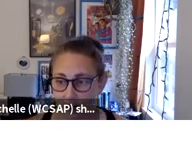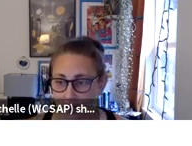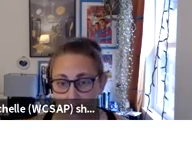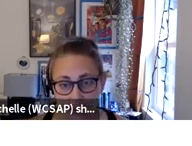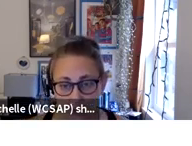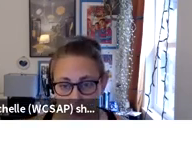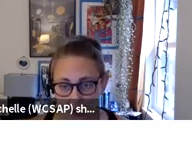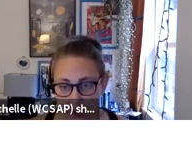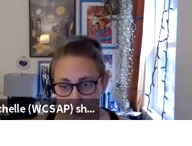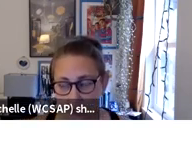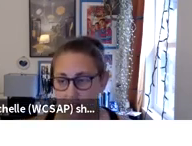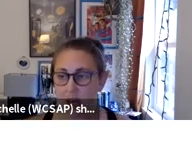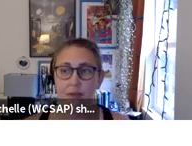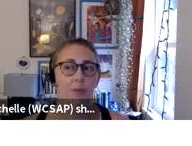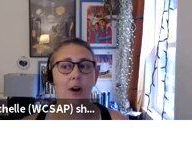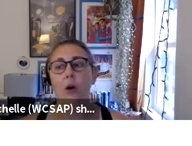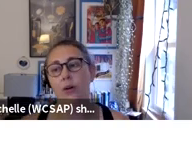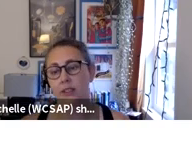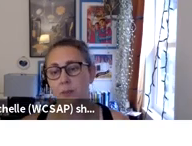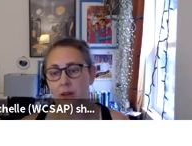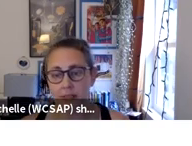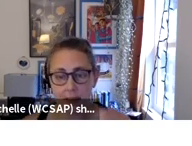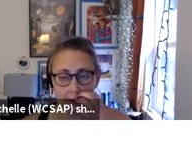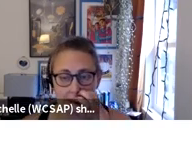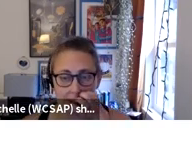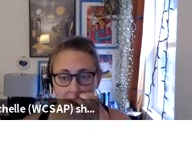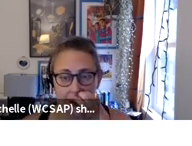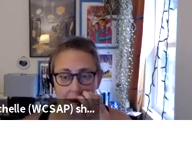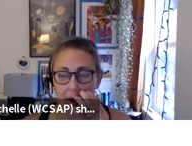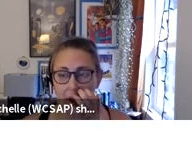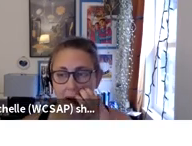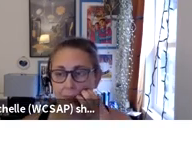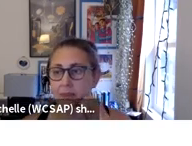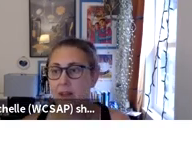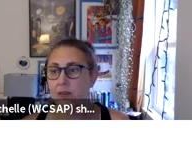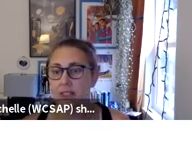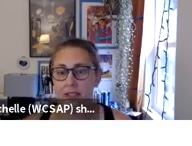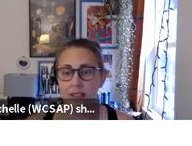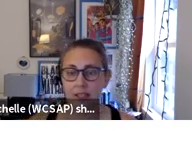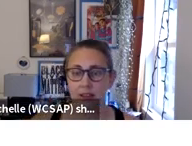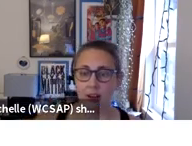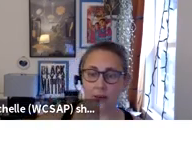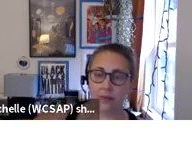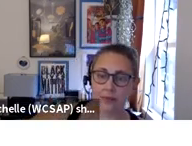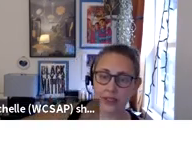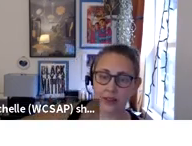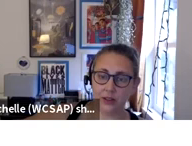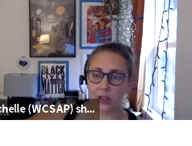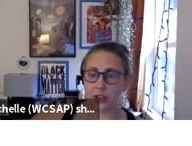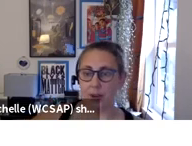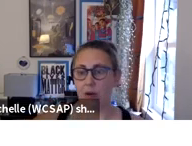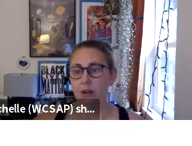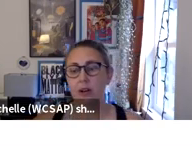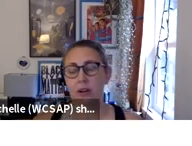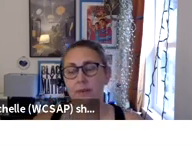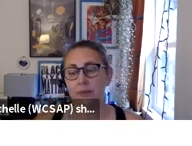answer Lynn's question, just kind of from their own experiences, anything that you'd say to Lynn based on this